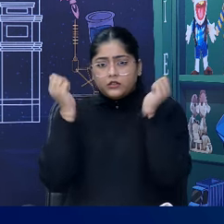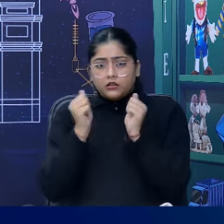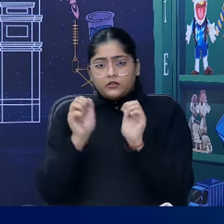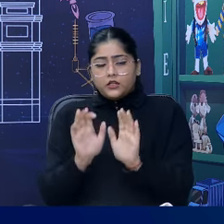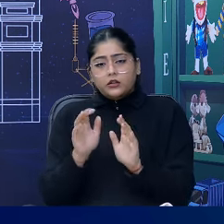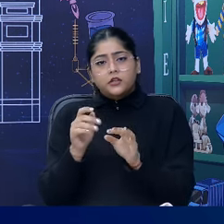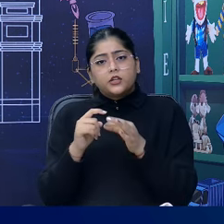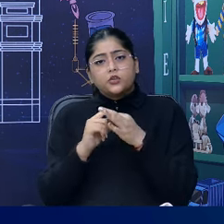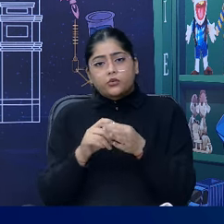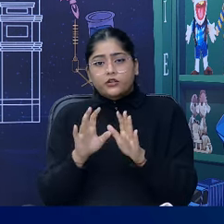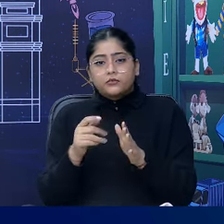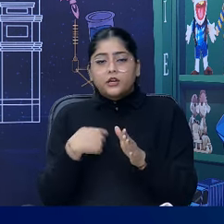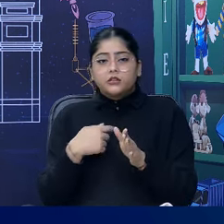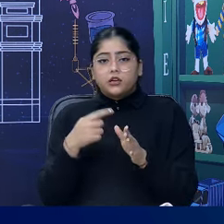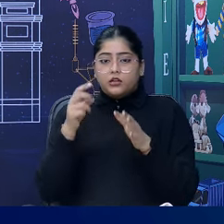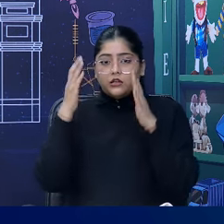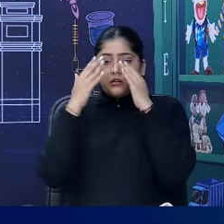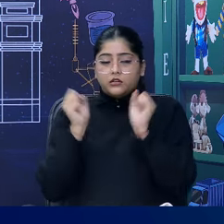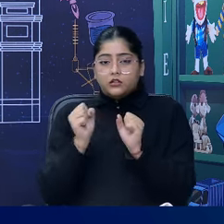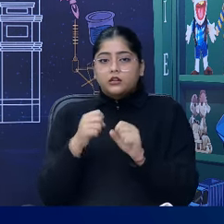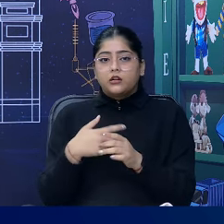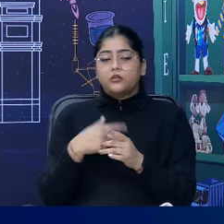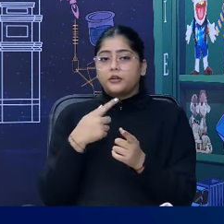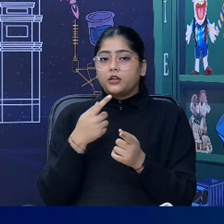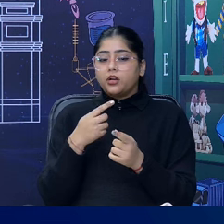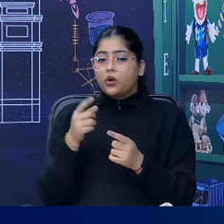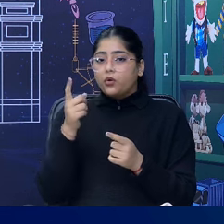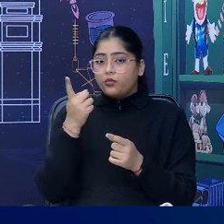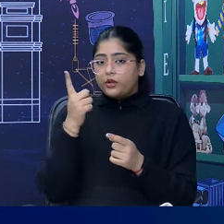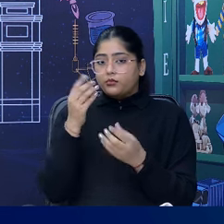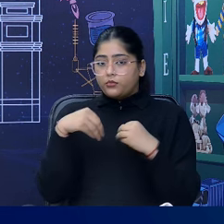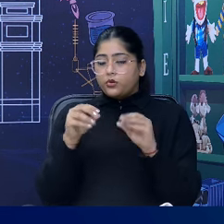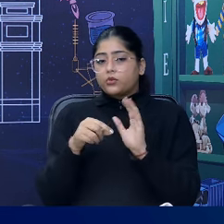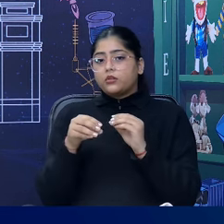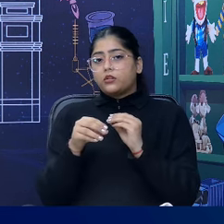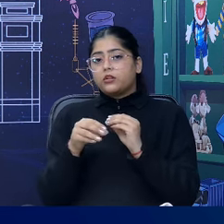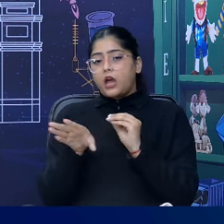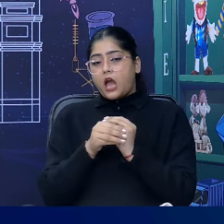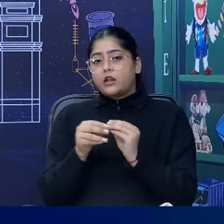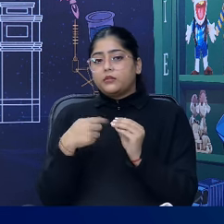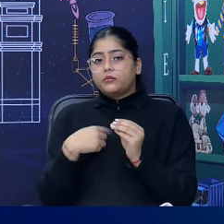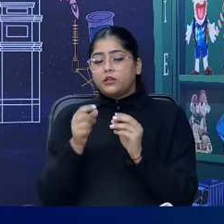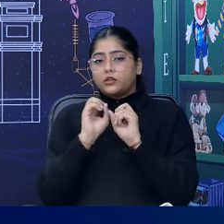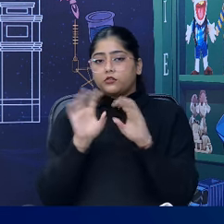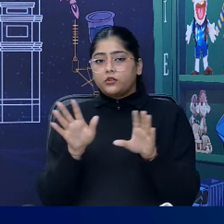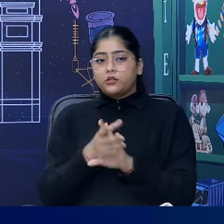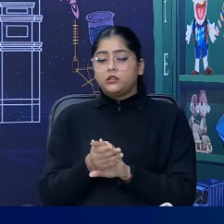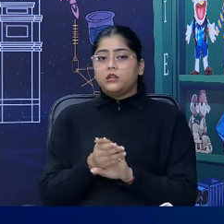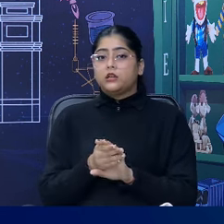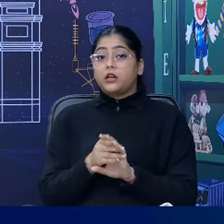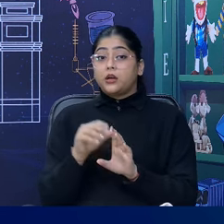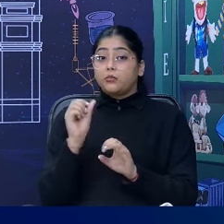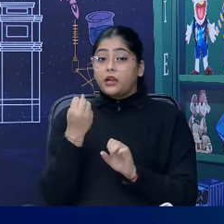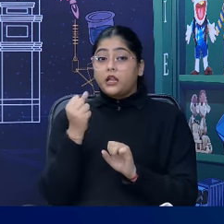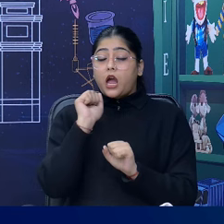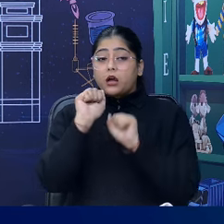these questions. And one additional thing I like to share with you, aap apne aap se questions frame kariye.